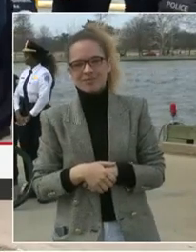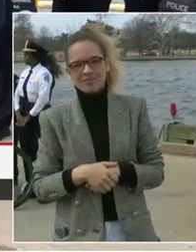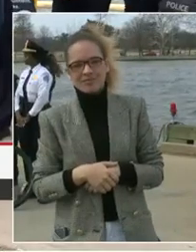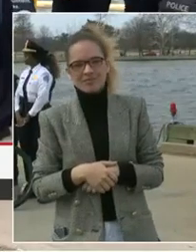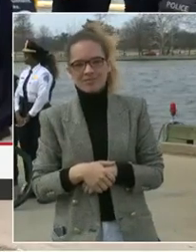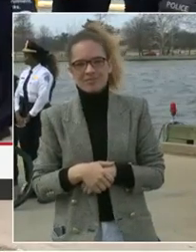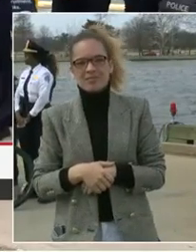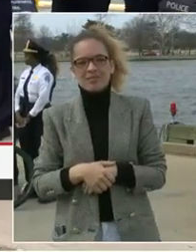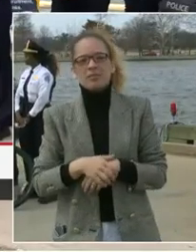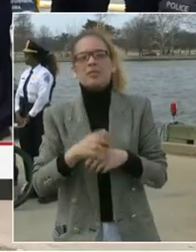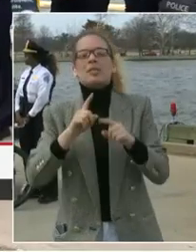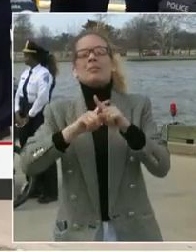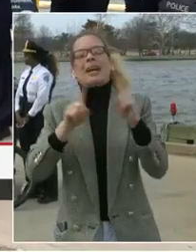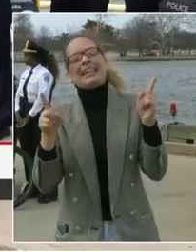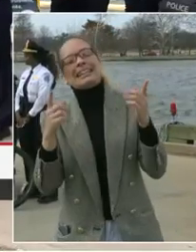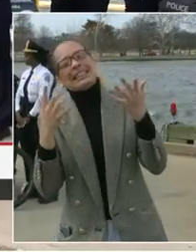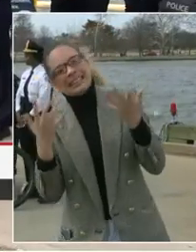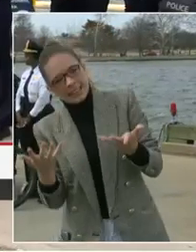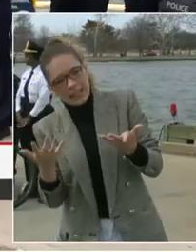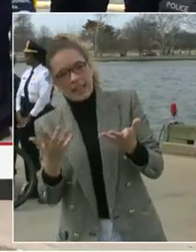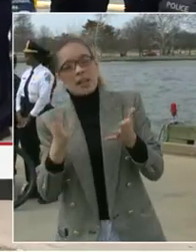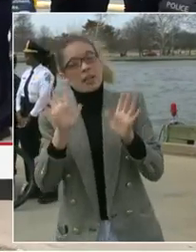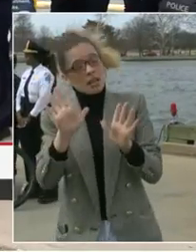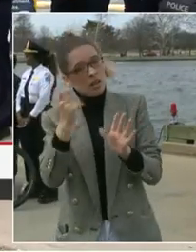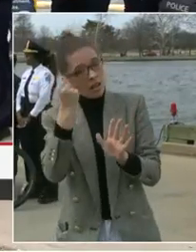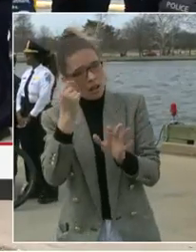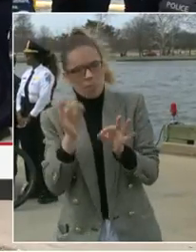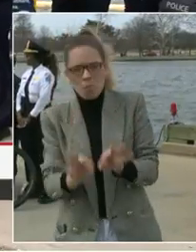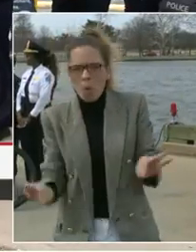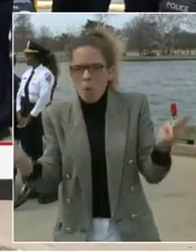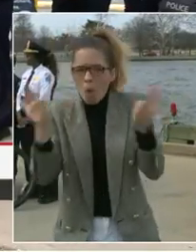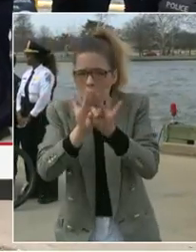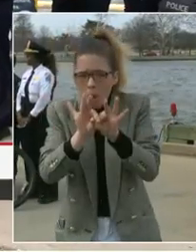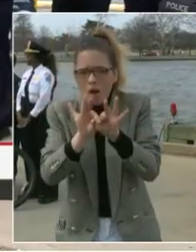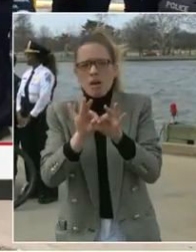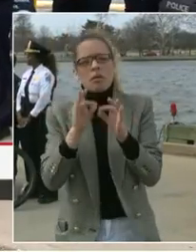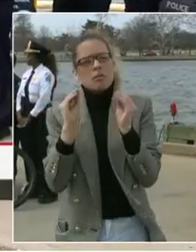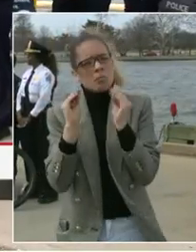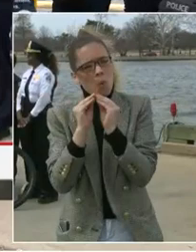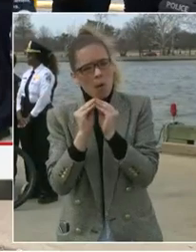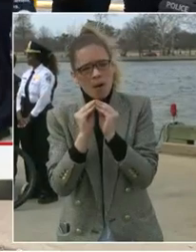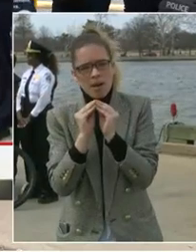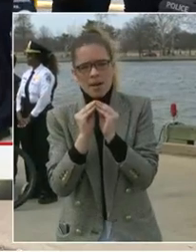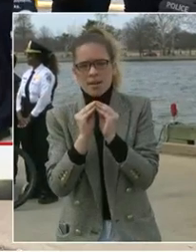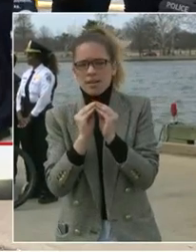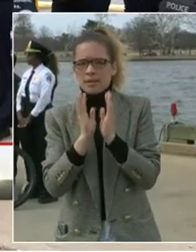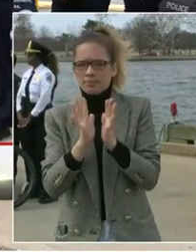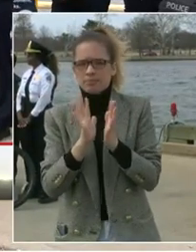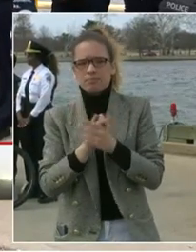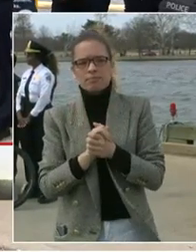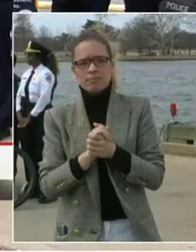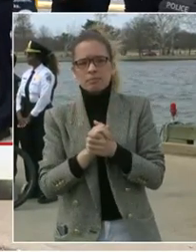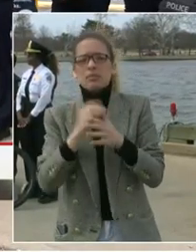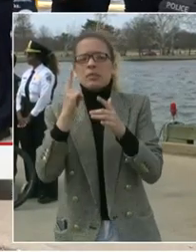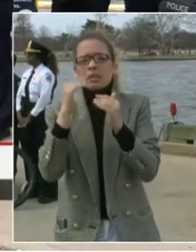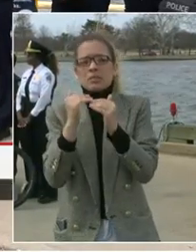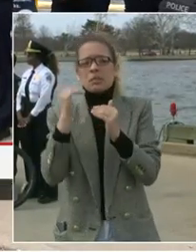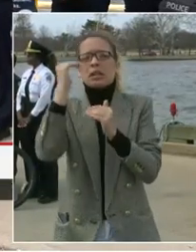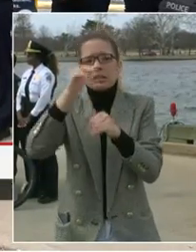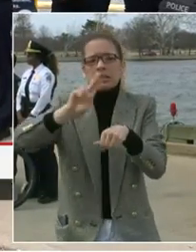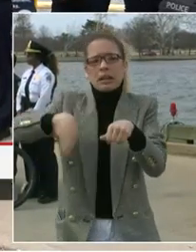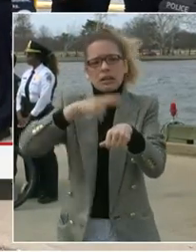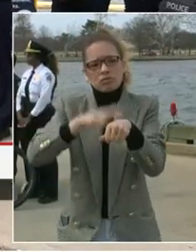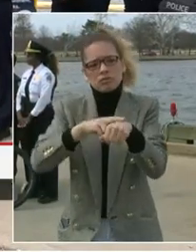However, I think it's important to note that we can still do better. While we are above the national average for women in law enforcement, I want us